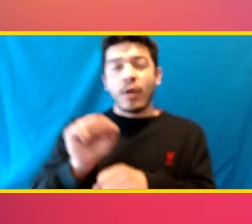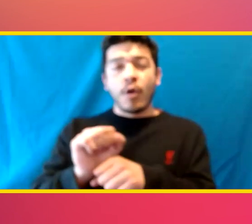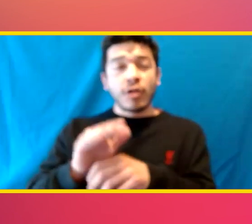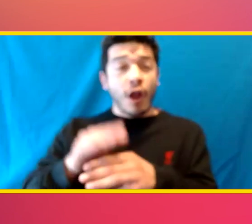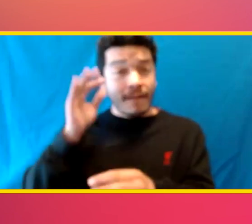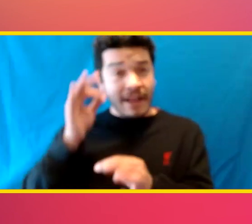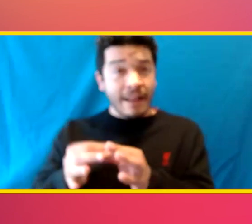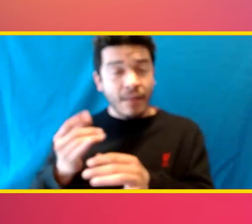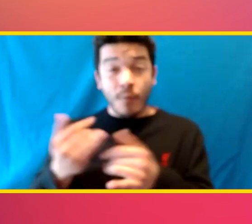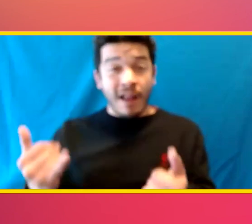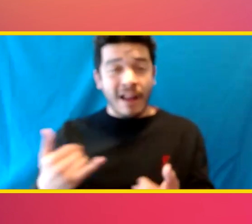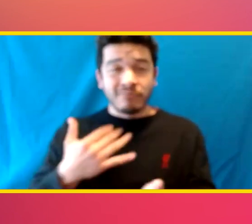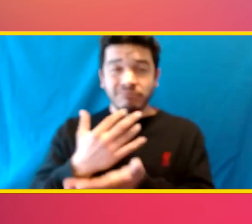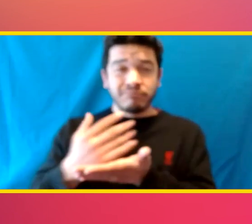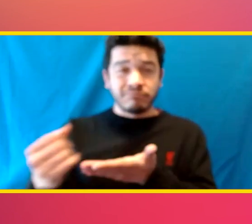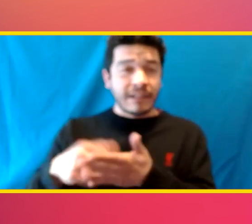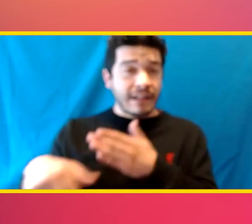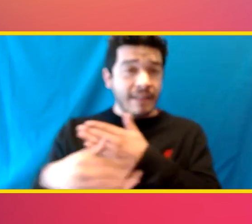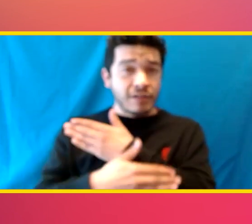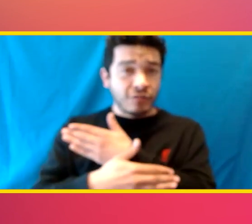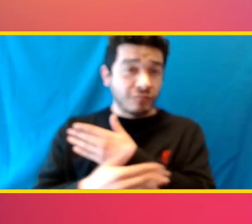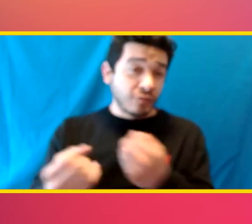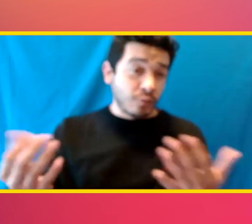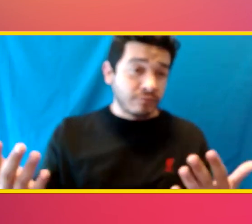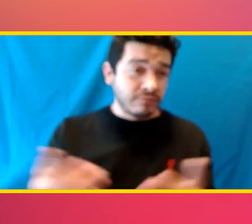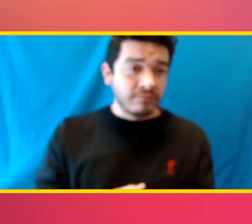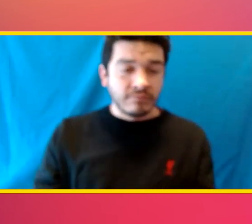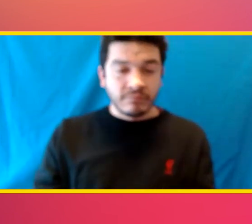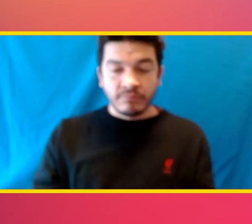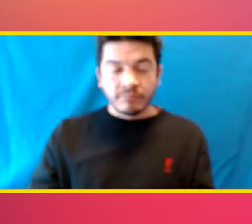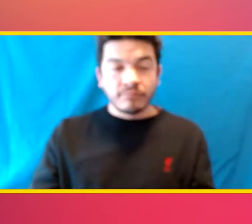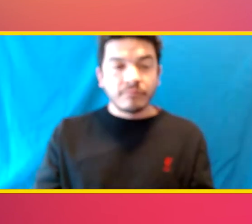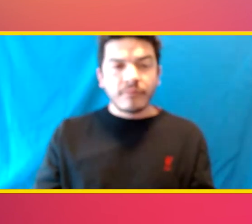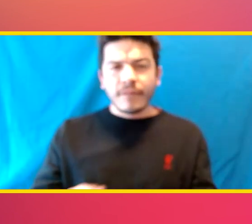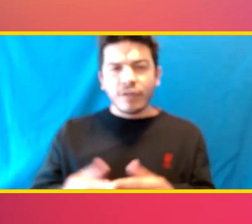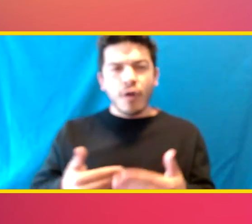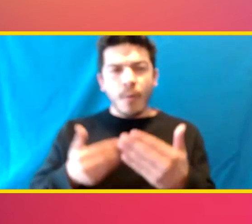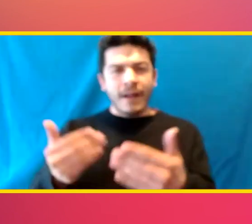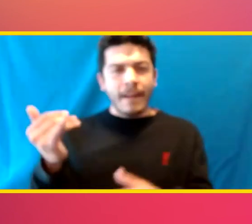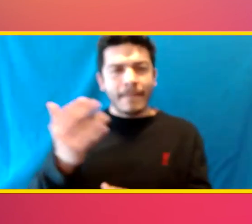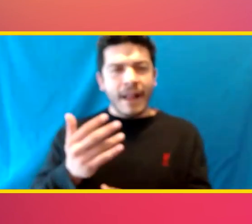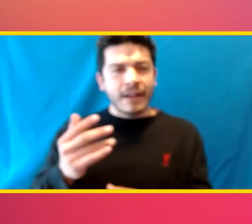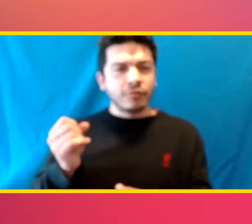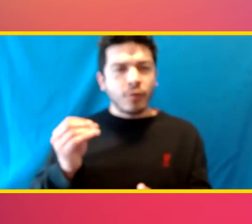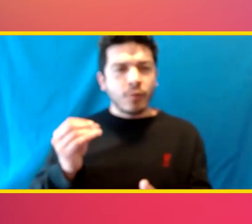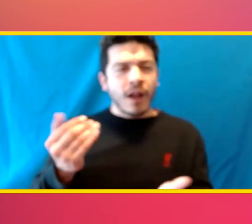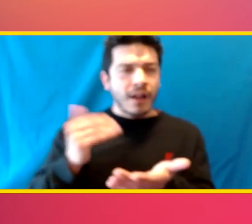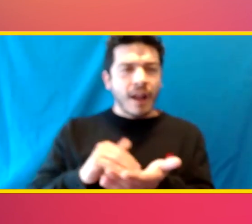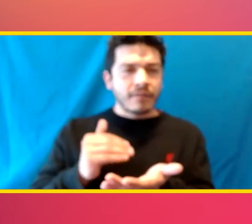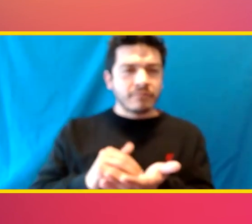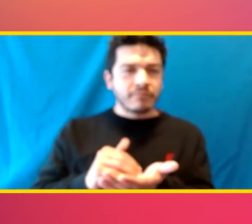now, there's not a lot of that left in this country. So Yeah. Yeah, and to bring it back, so